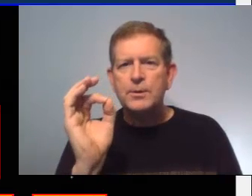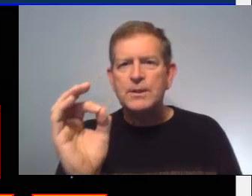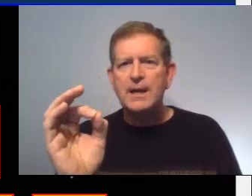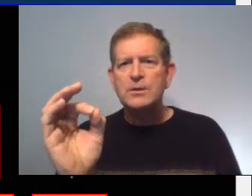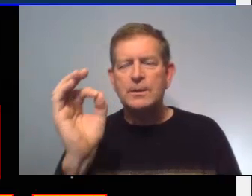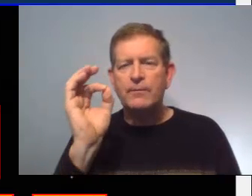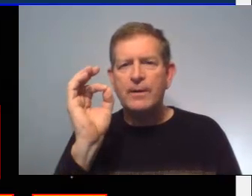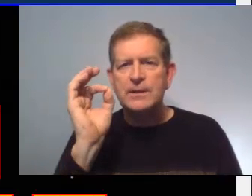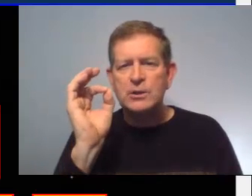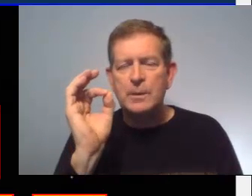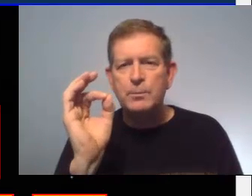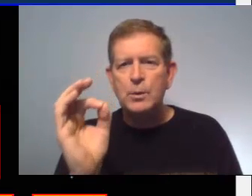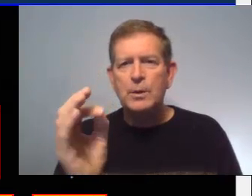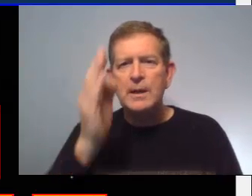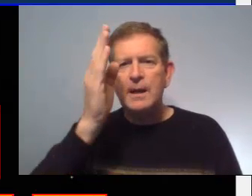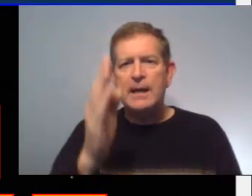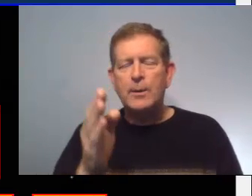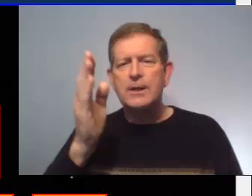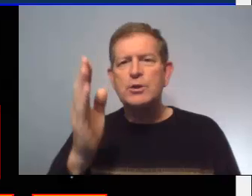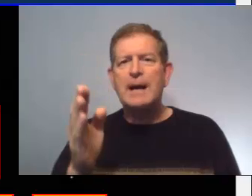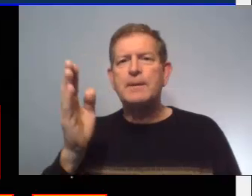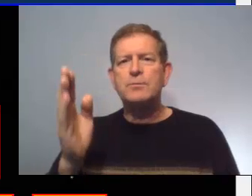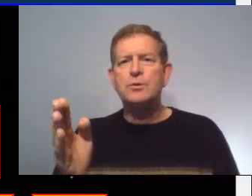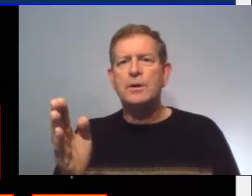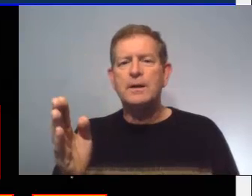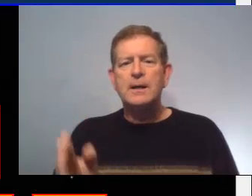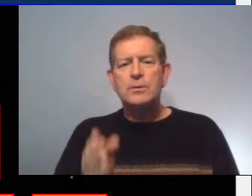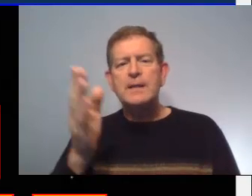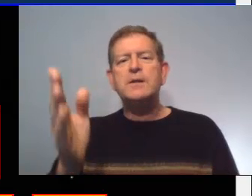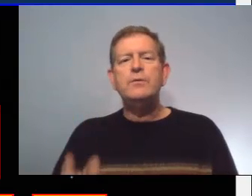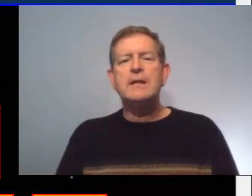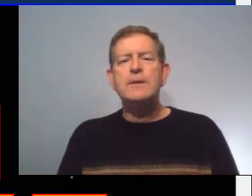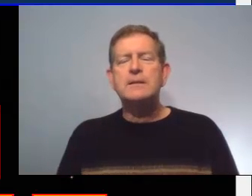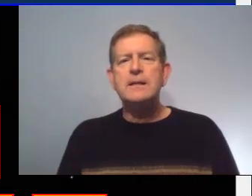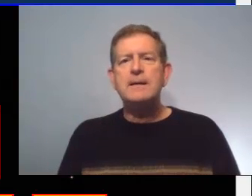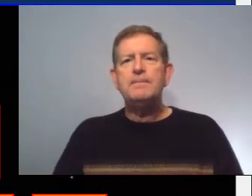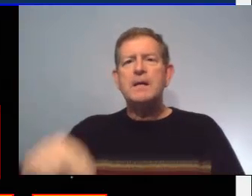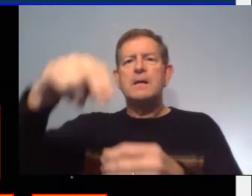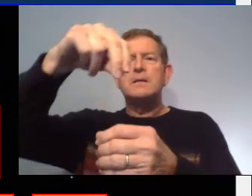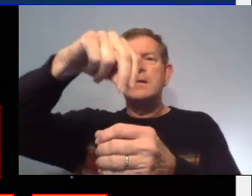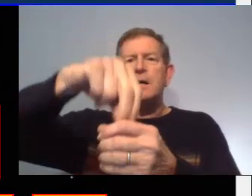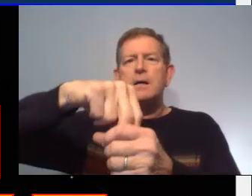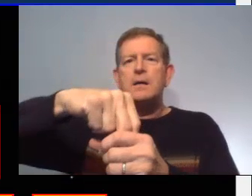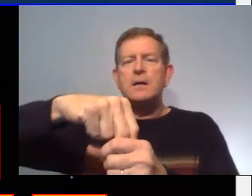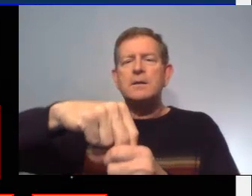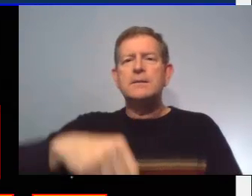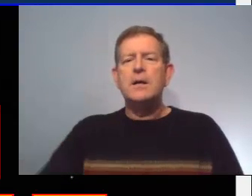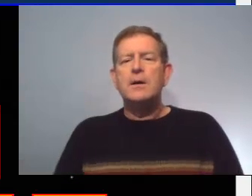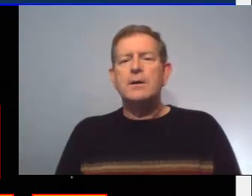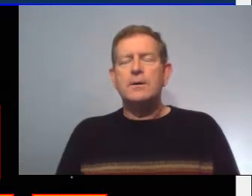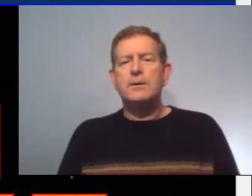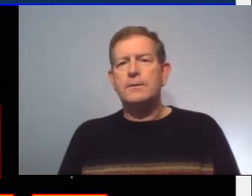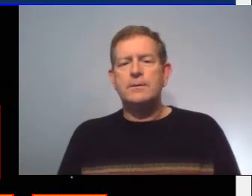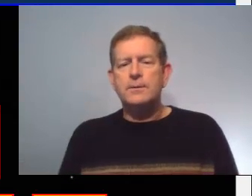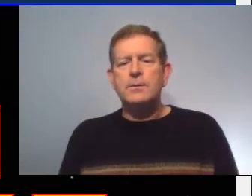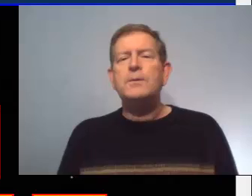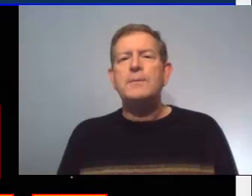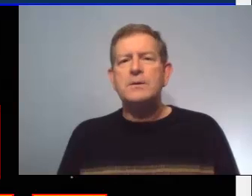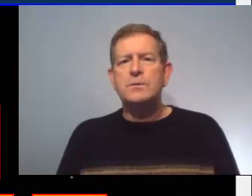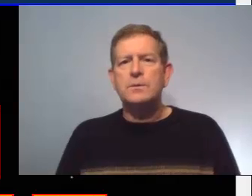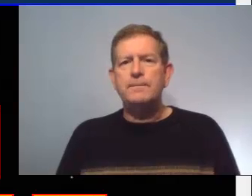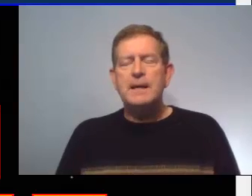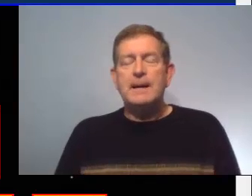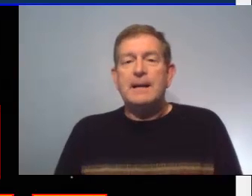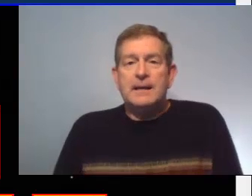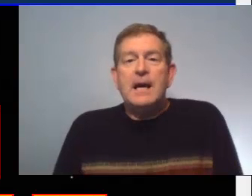You want to be precise, you want the vowel sounds to be pure, and you want to chop them short. So, est-ce que vous habitez dans